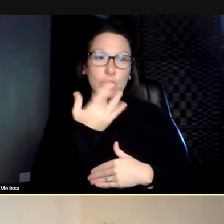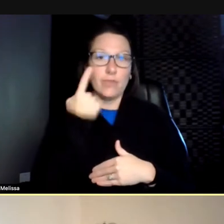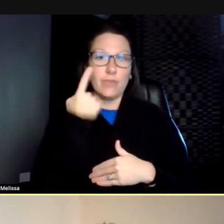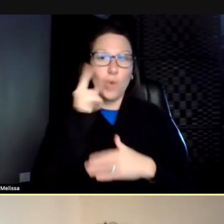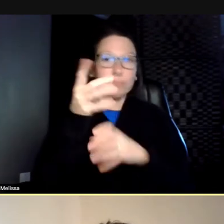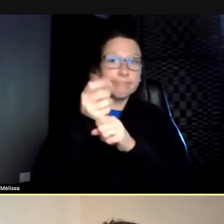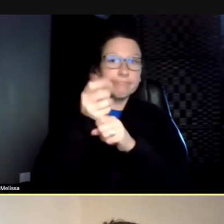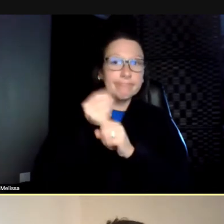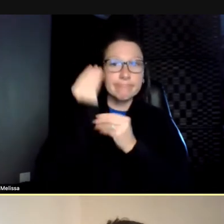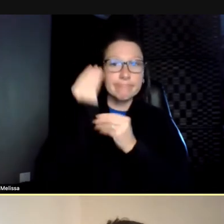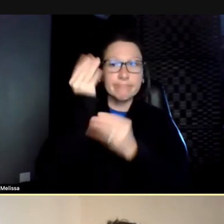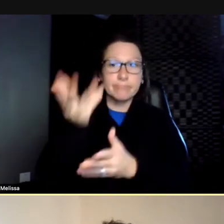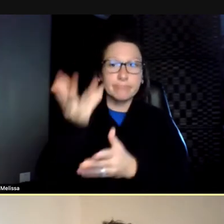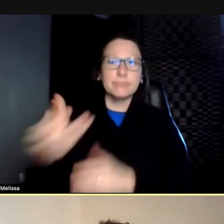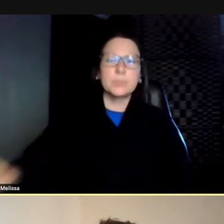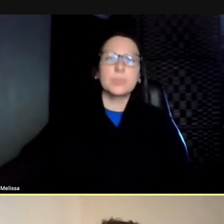information.